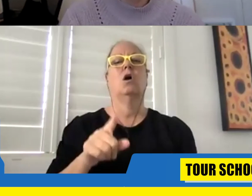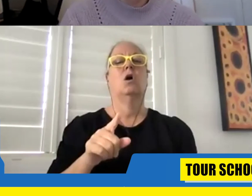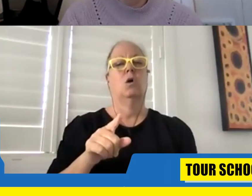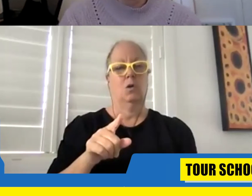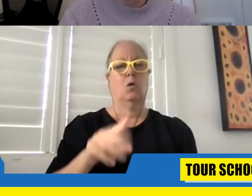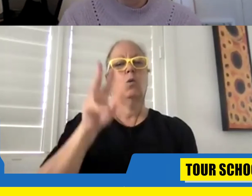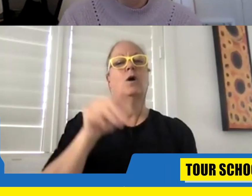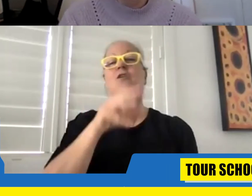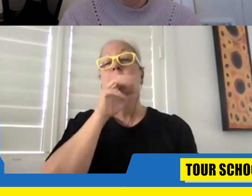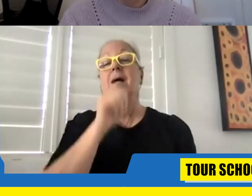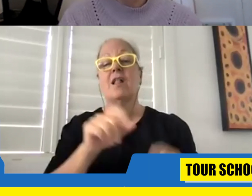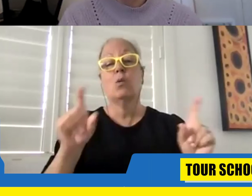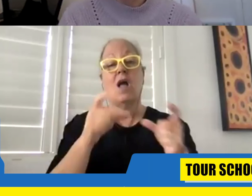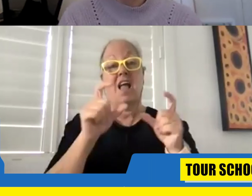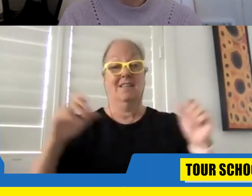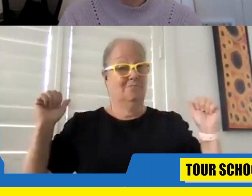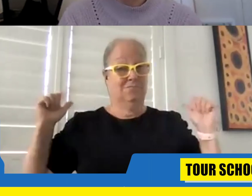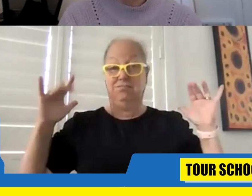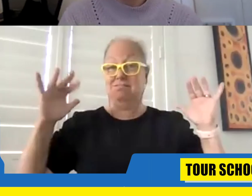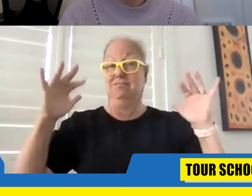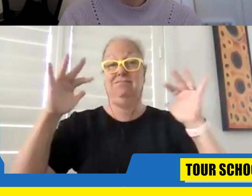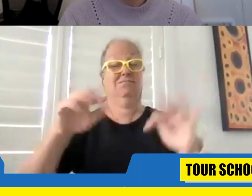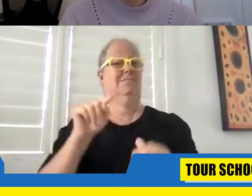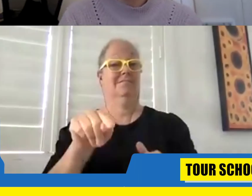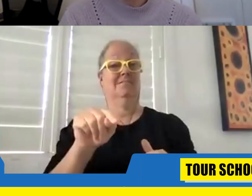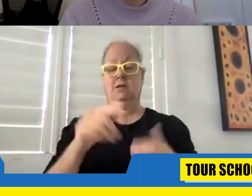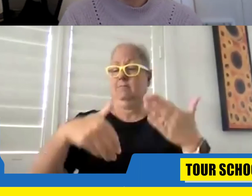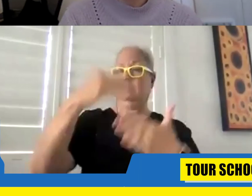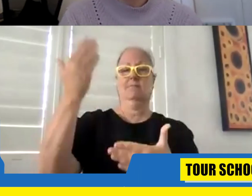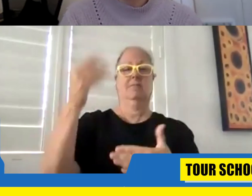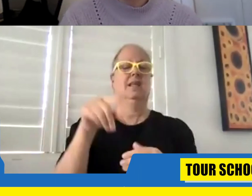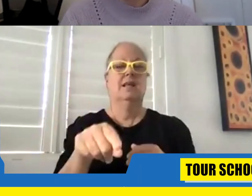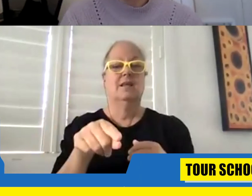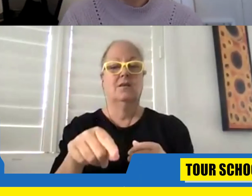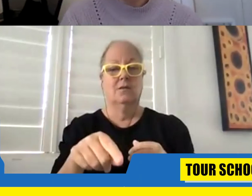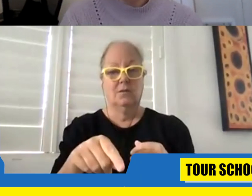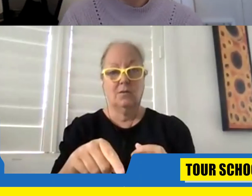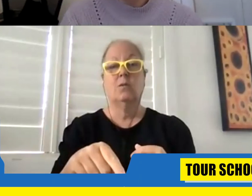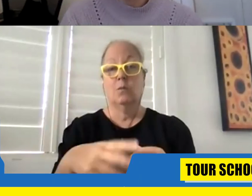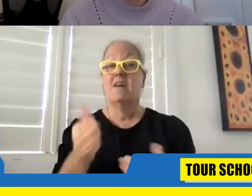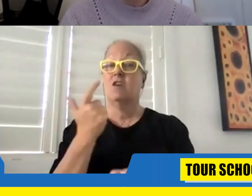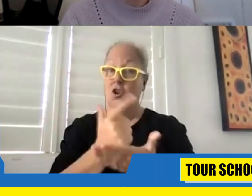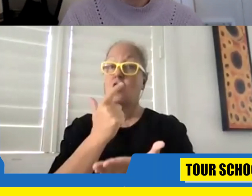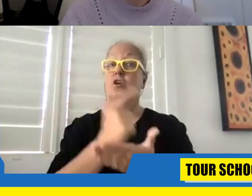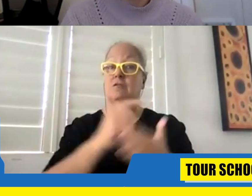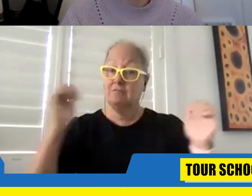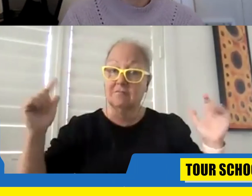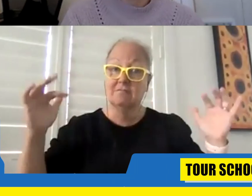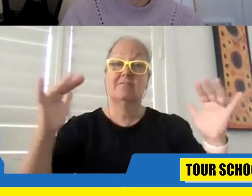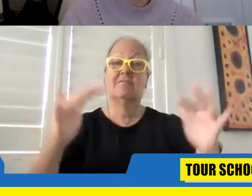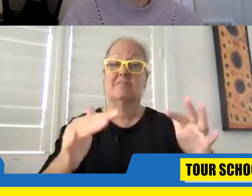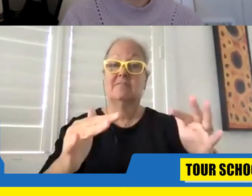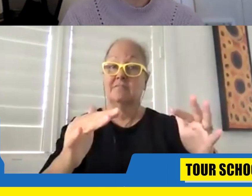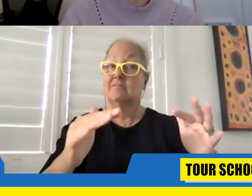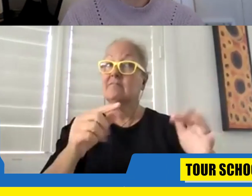that had our biggest audience of the lot. Of all of the audience, and we had surprisingly large audiences from time to